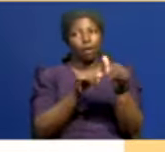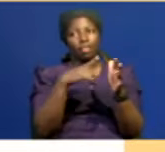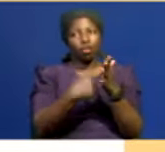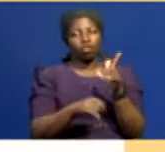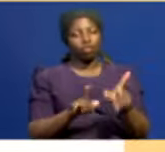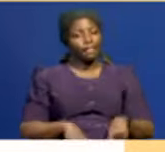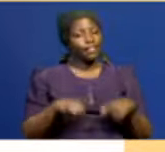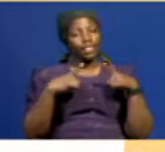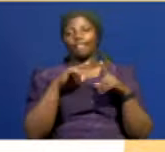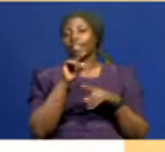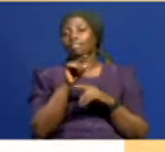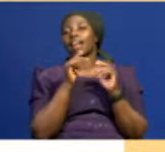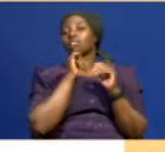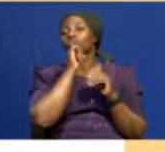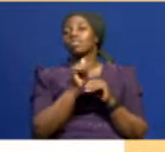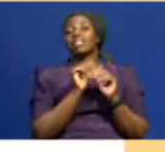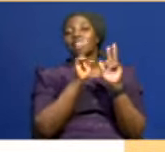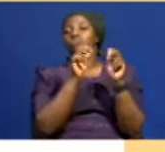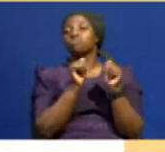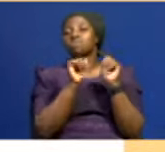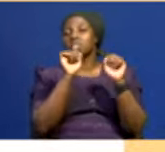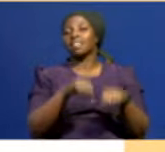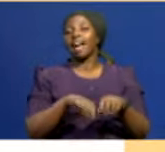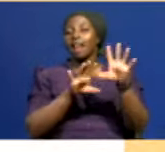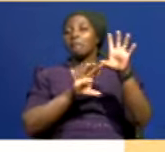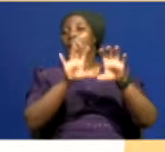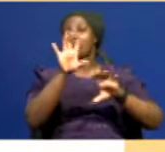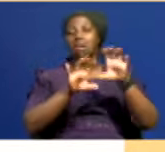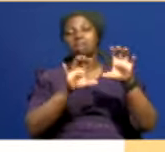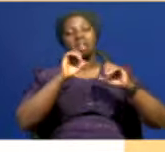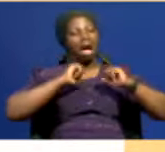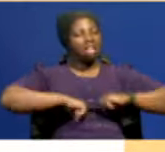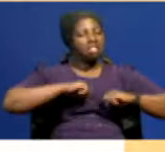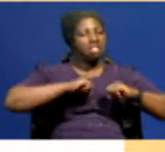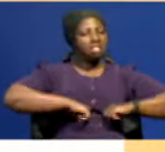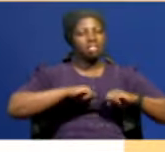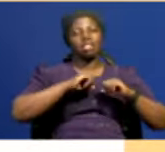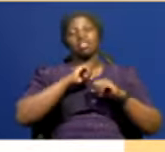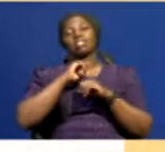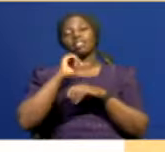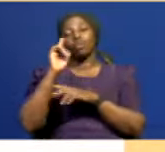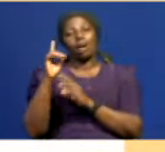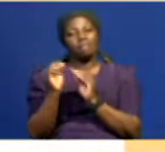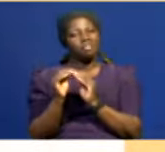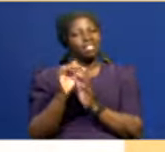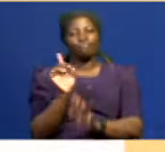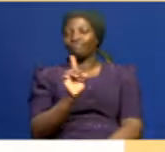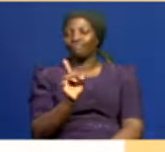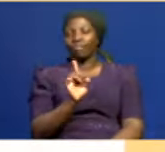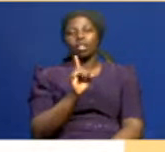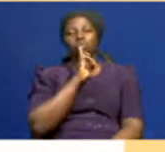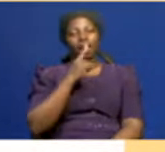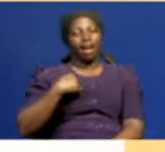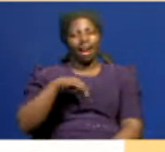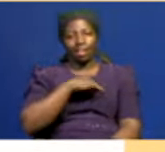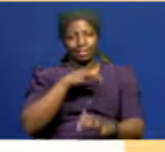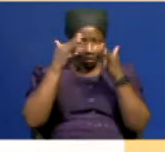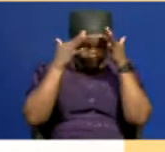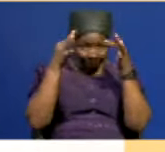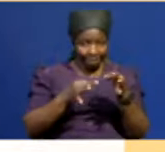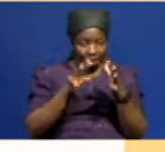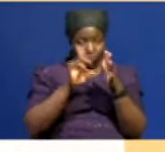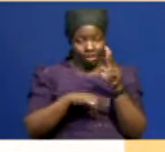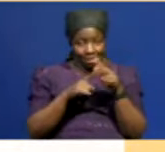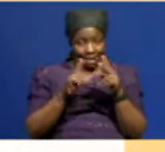is not an issue that we can negotiate on and agree on in one sitting. And we have therefore resolved that